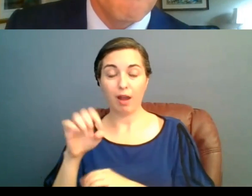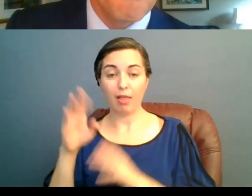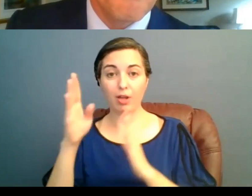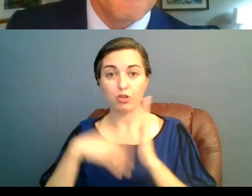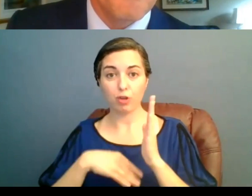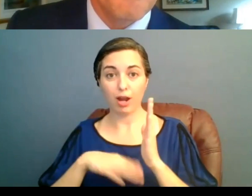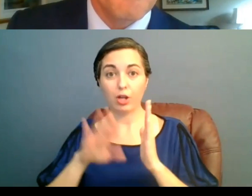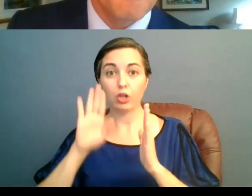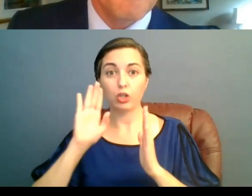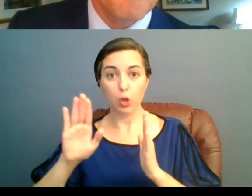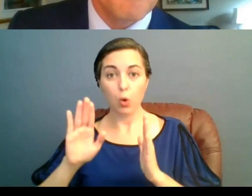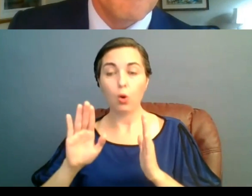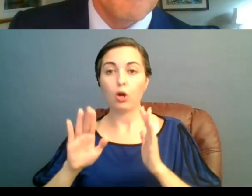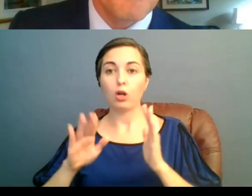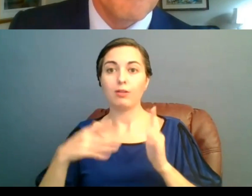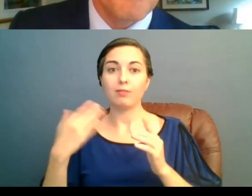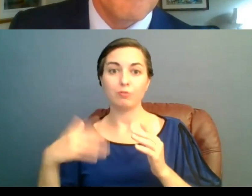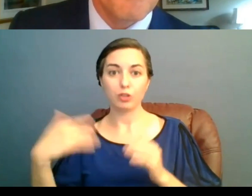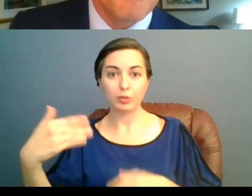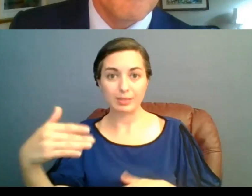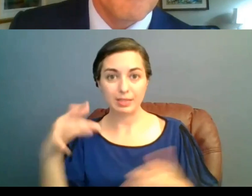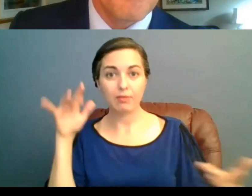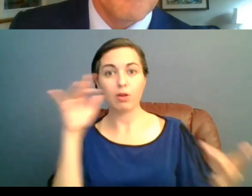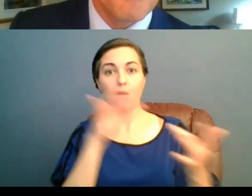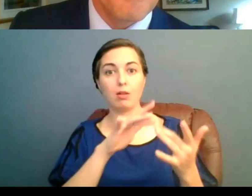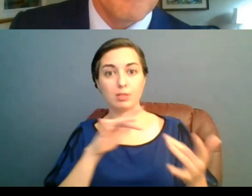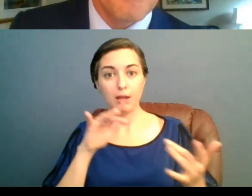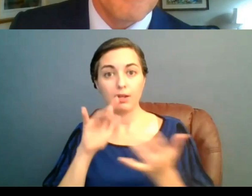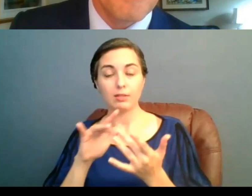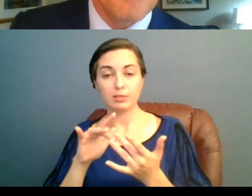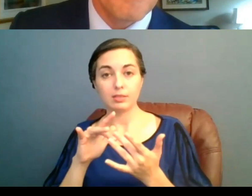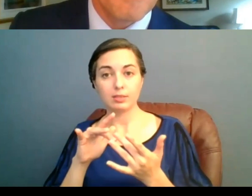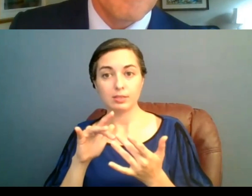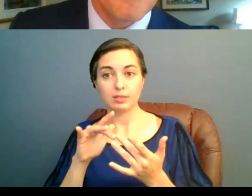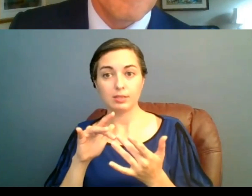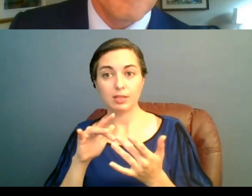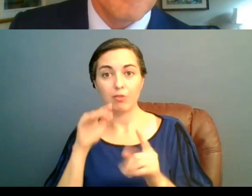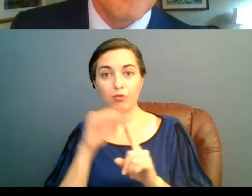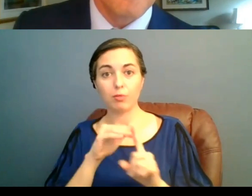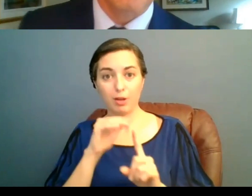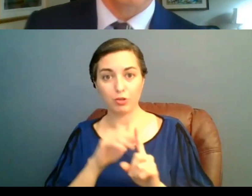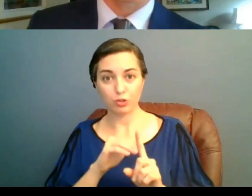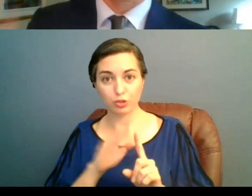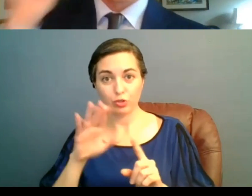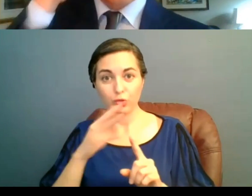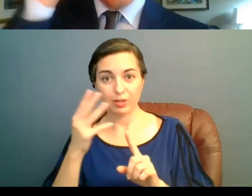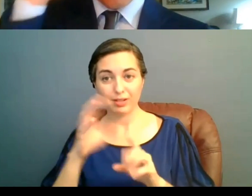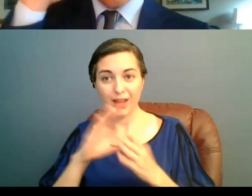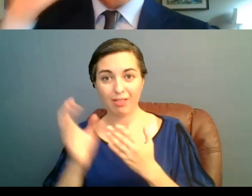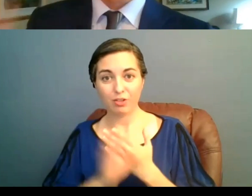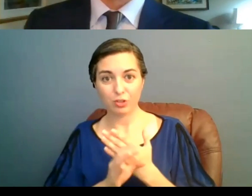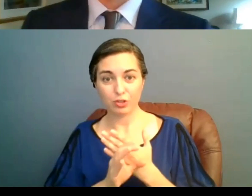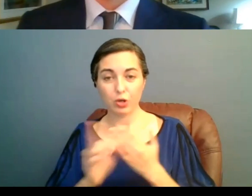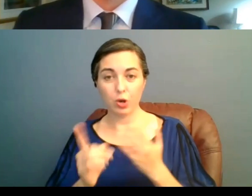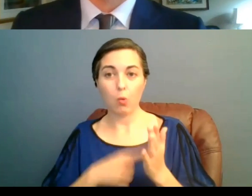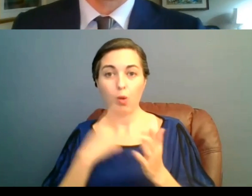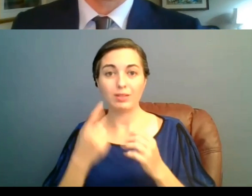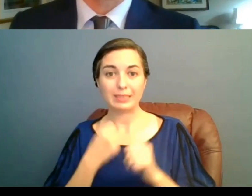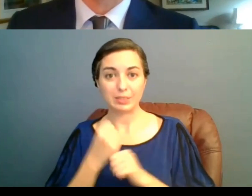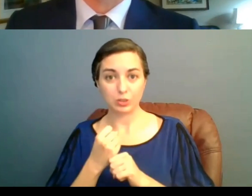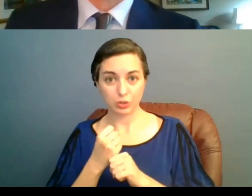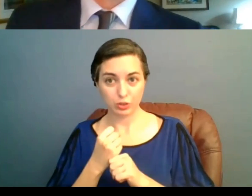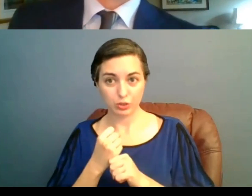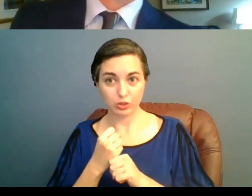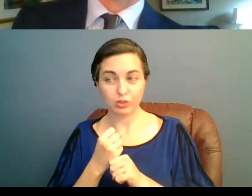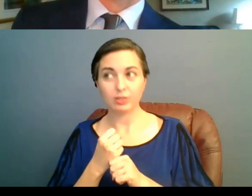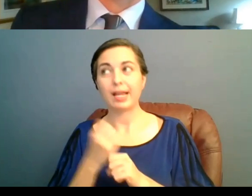your cadence. So how frequently you're reaching out to them, and make it a reminder, like put it on your calendar once a year for some,